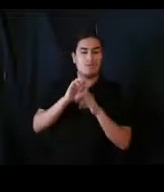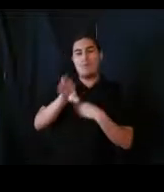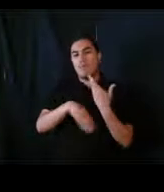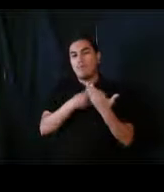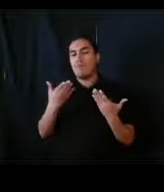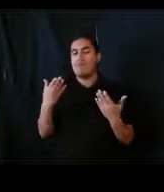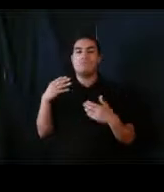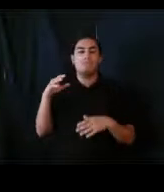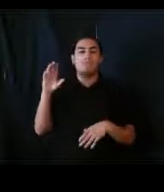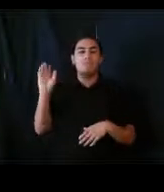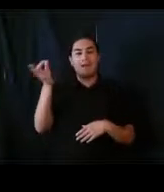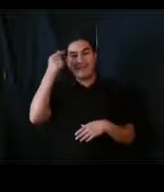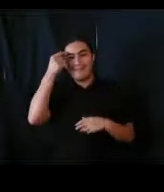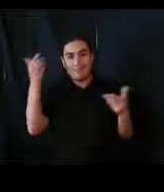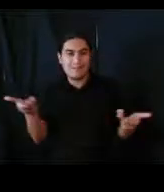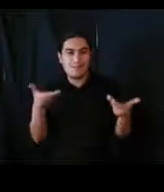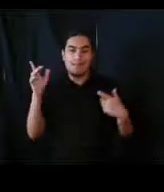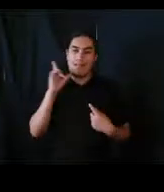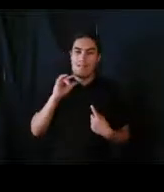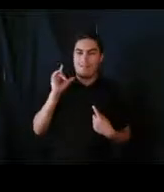government in california